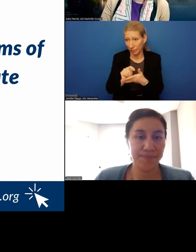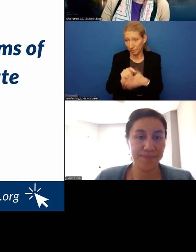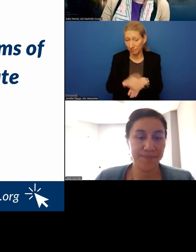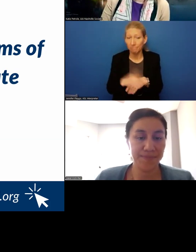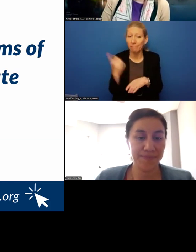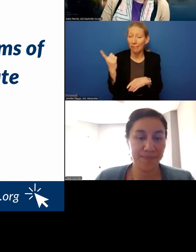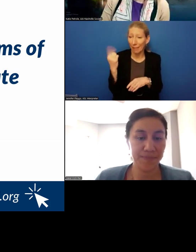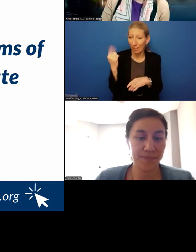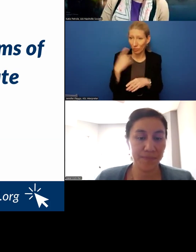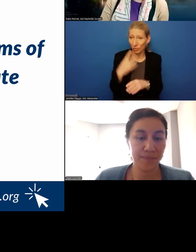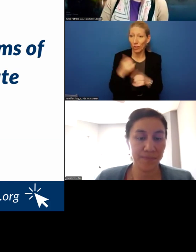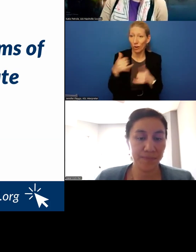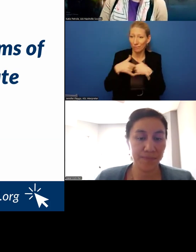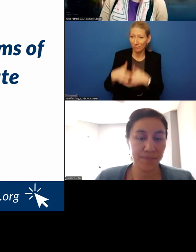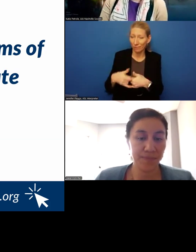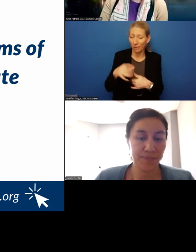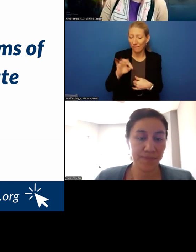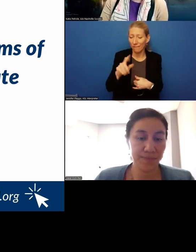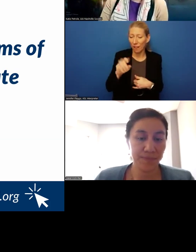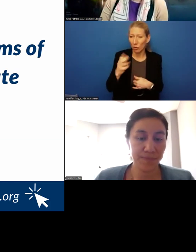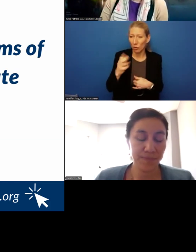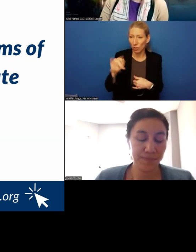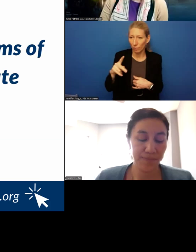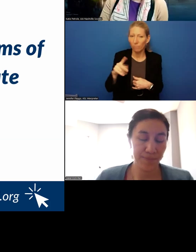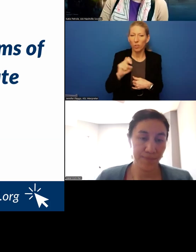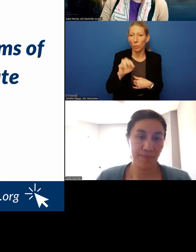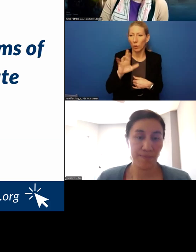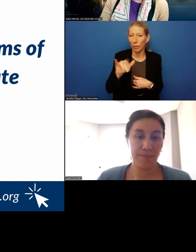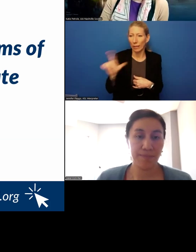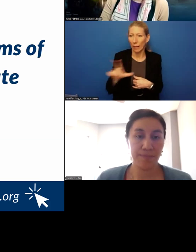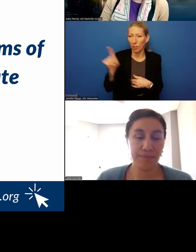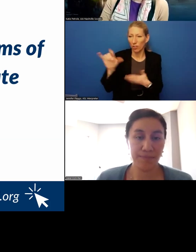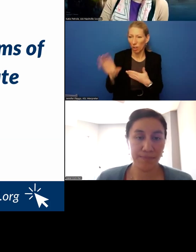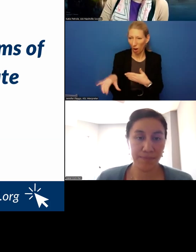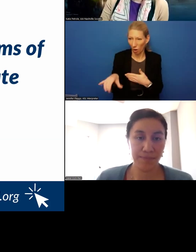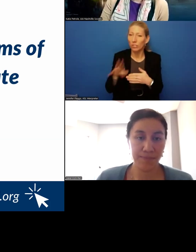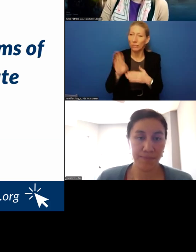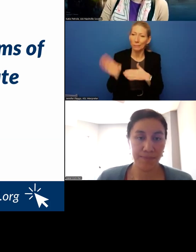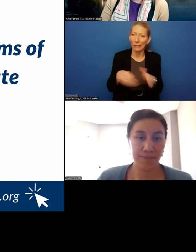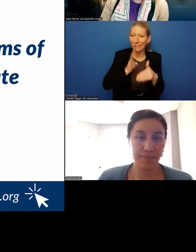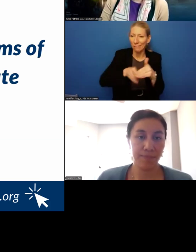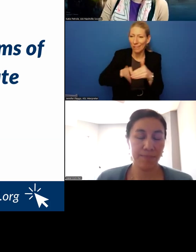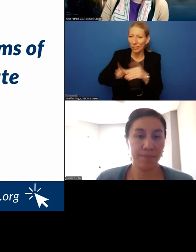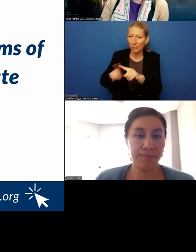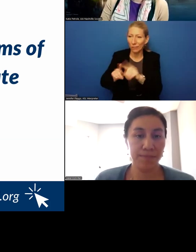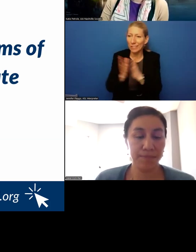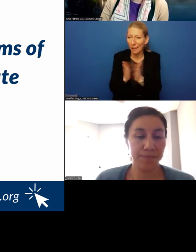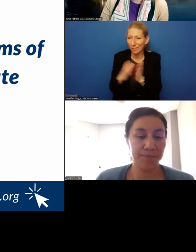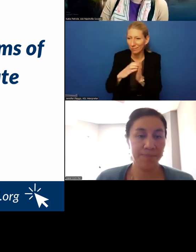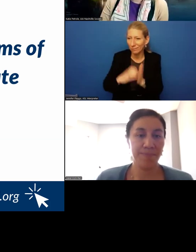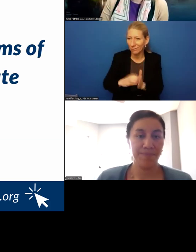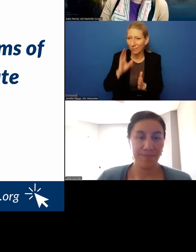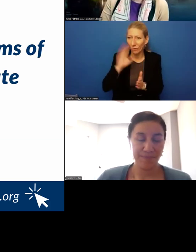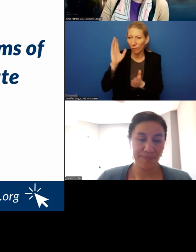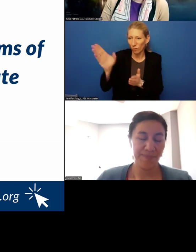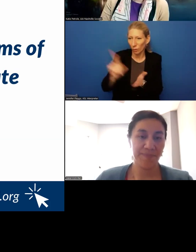year, she received a fellowship from the Newberry Library in Chicago, with which she plans to finish various texts for future